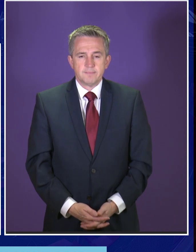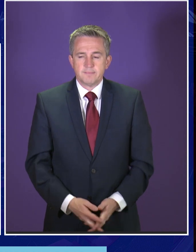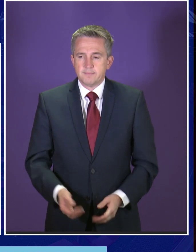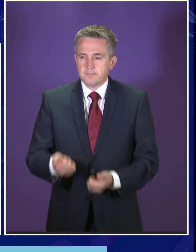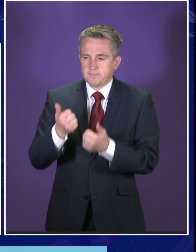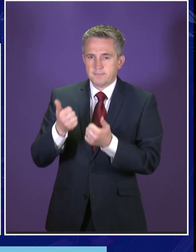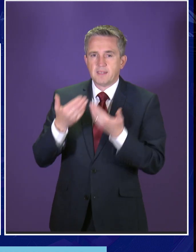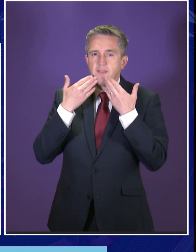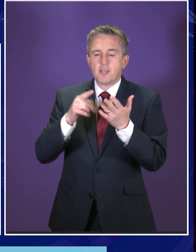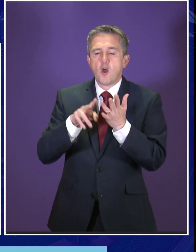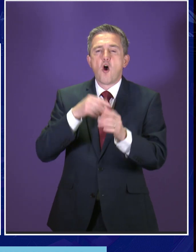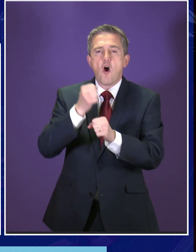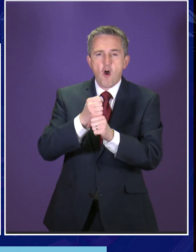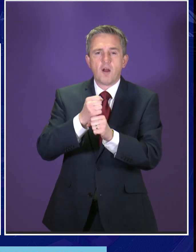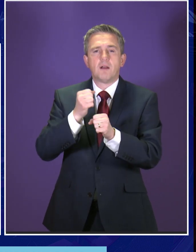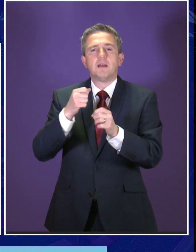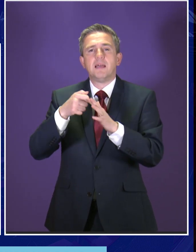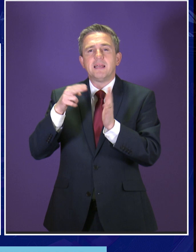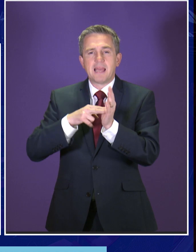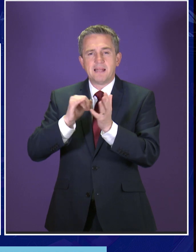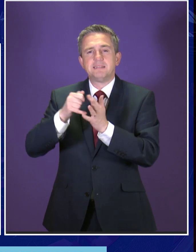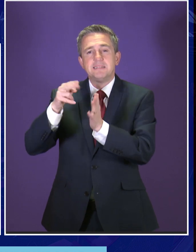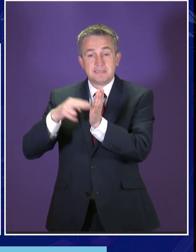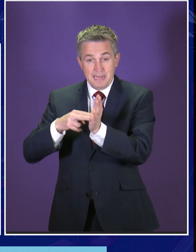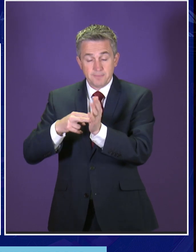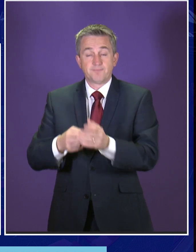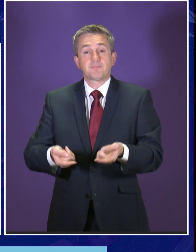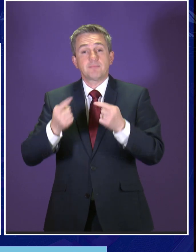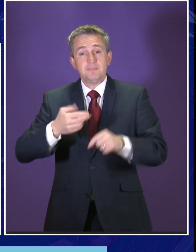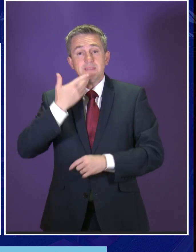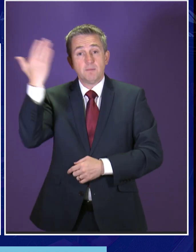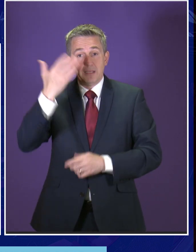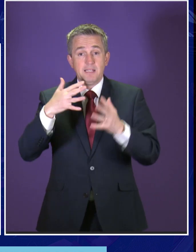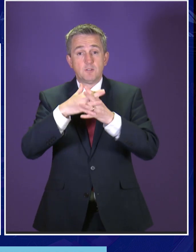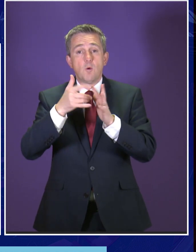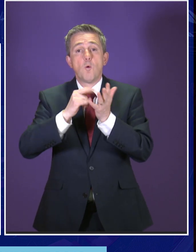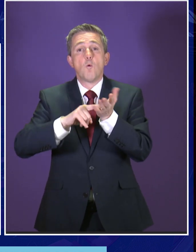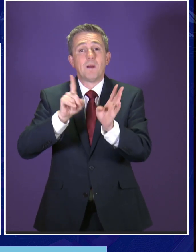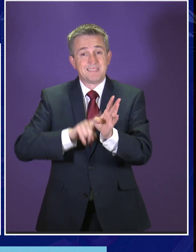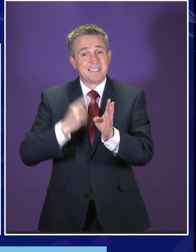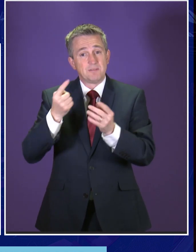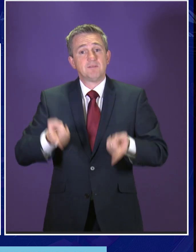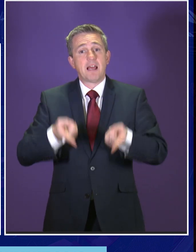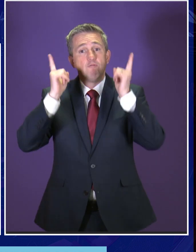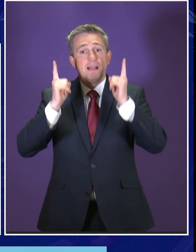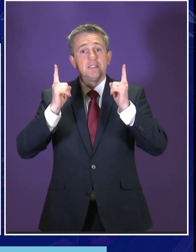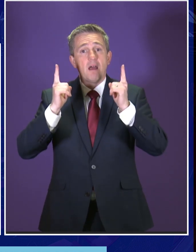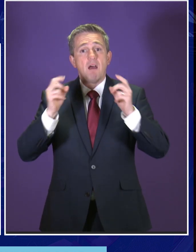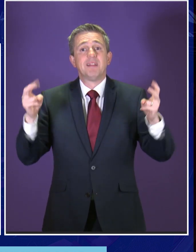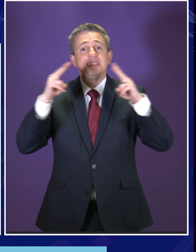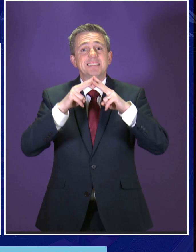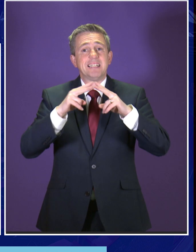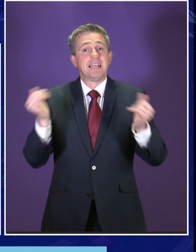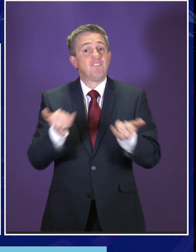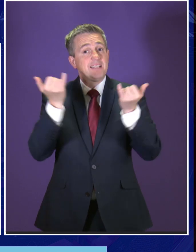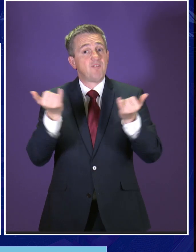Thank you, Aung Kyen Sen. And we now move on to Wesley Enoch, and Wesley is the director of the Sydney Festival.